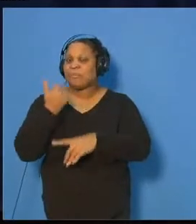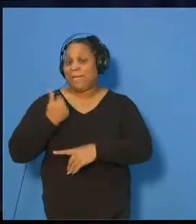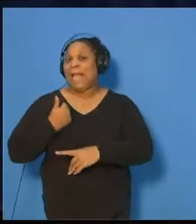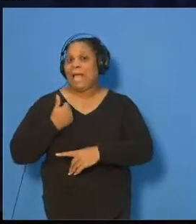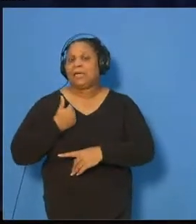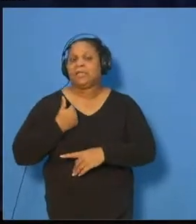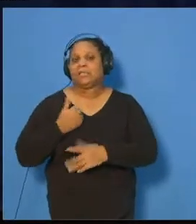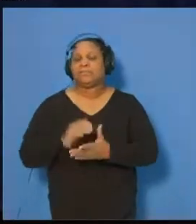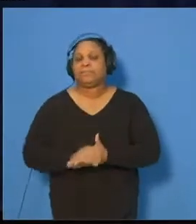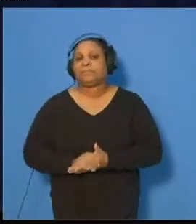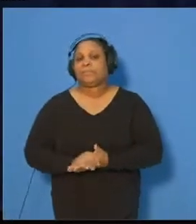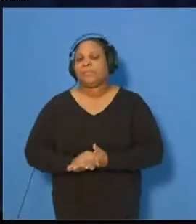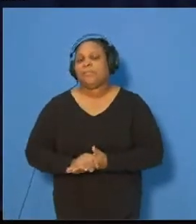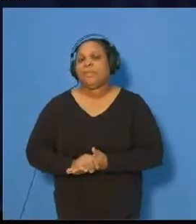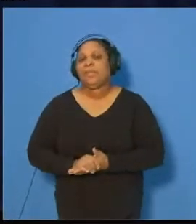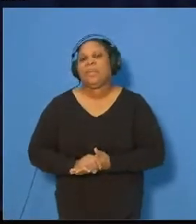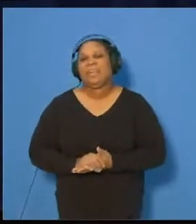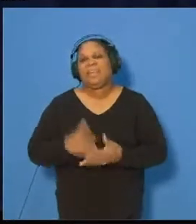about the